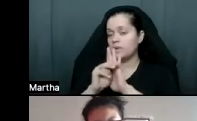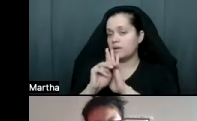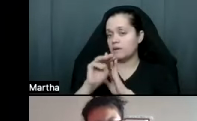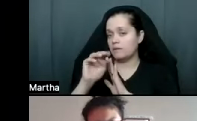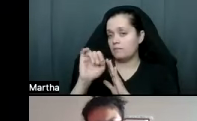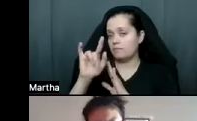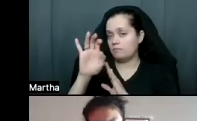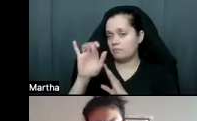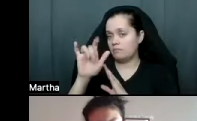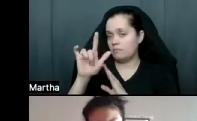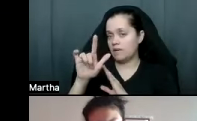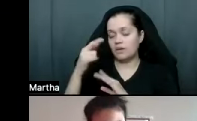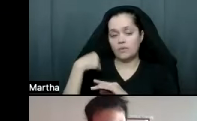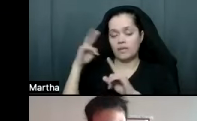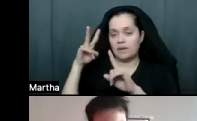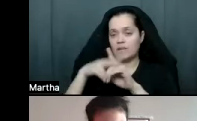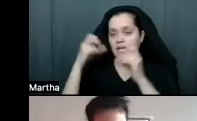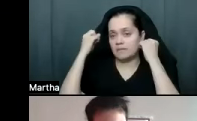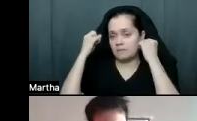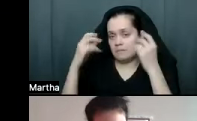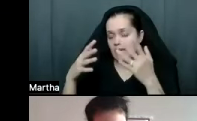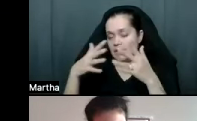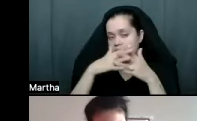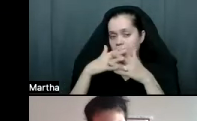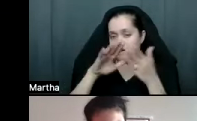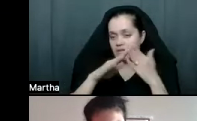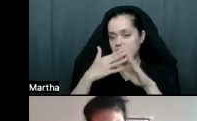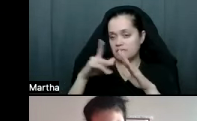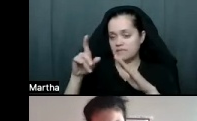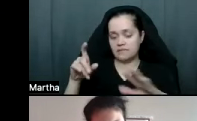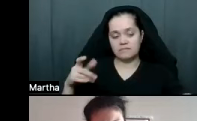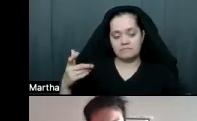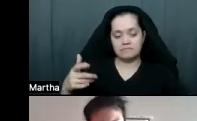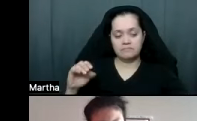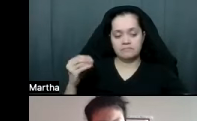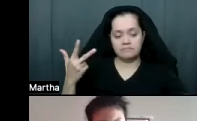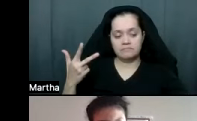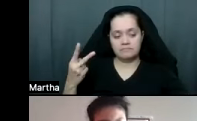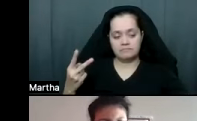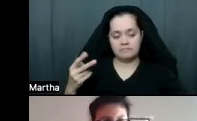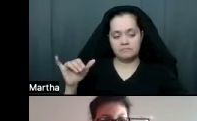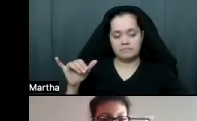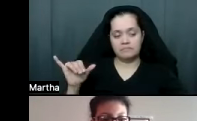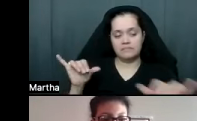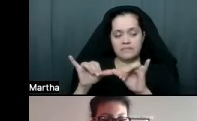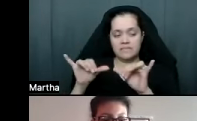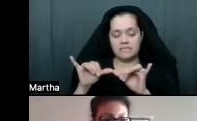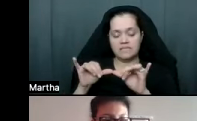think apply to many American cities? Number two is size. Is there a